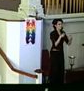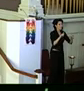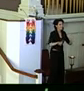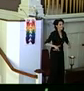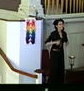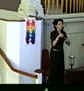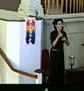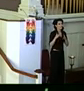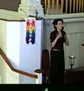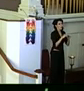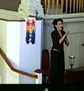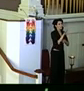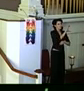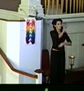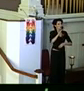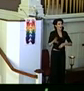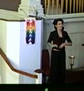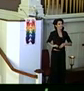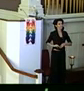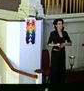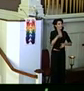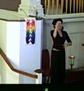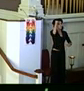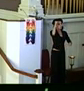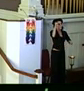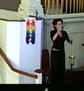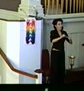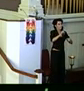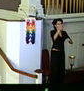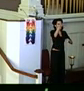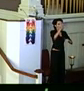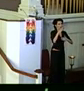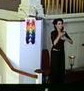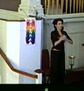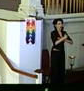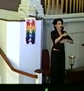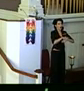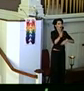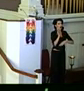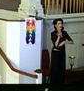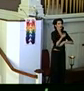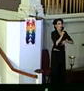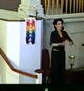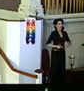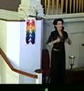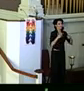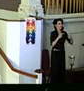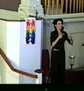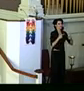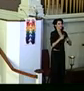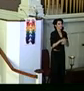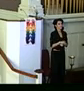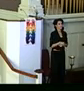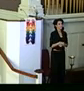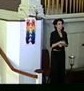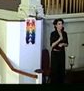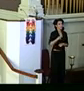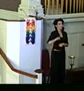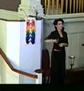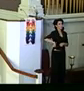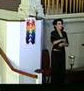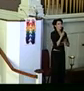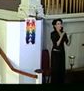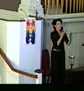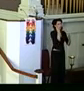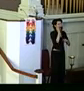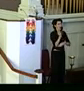guidance to live in the ways of Christ and to remember God's call on our lives.